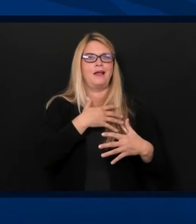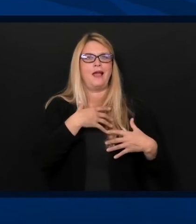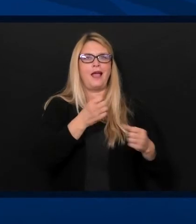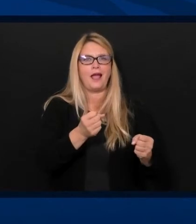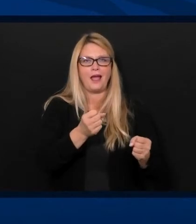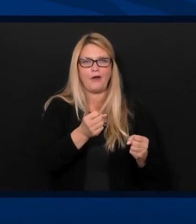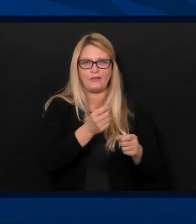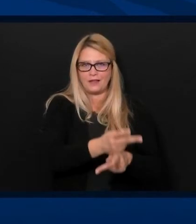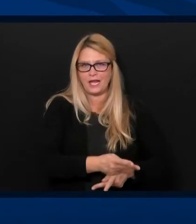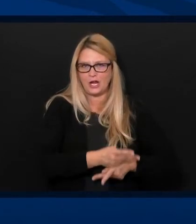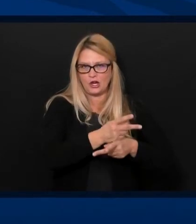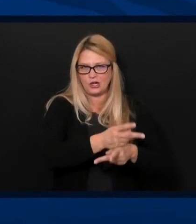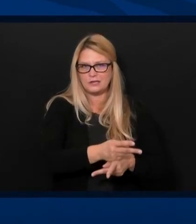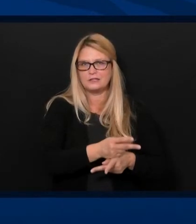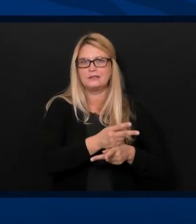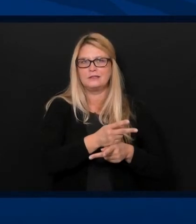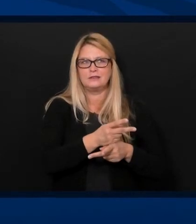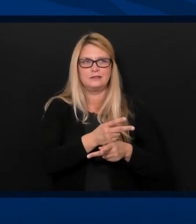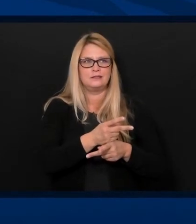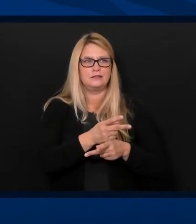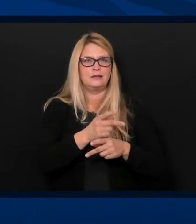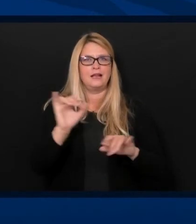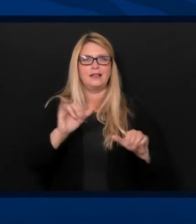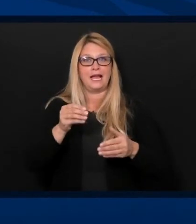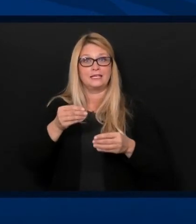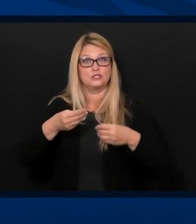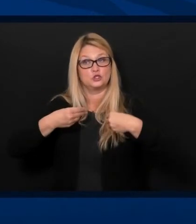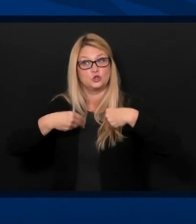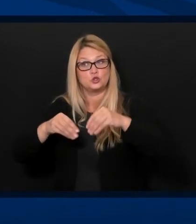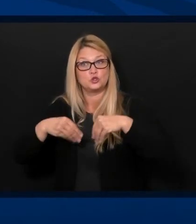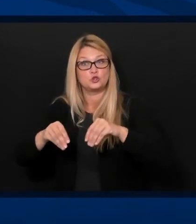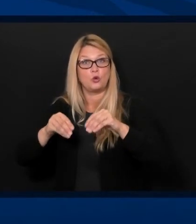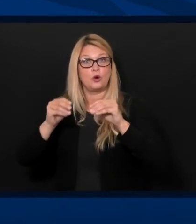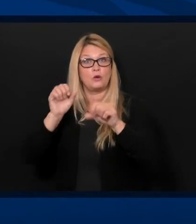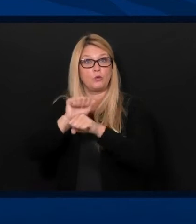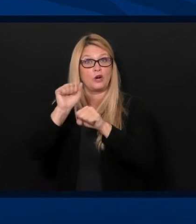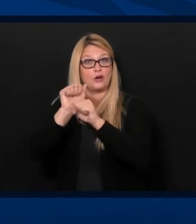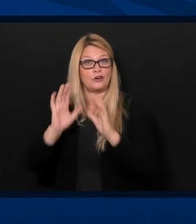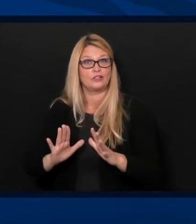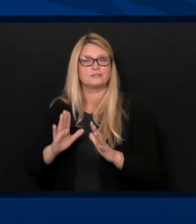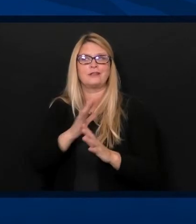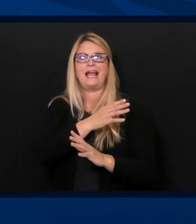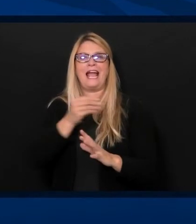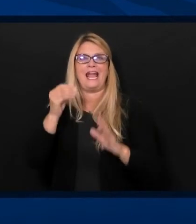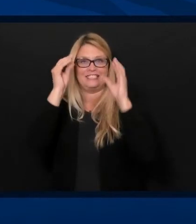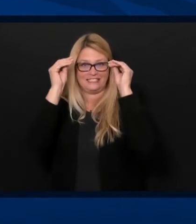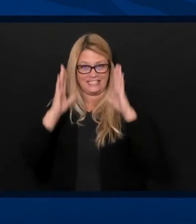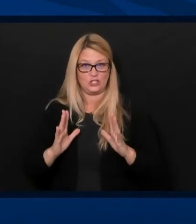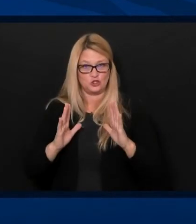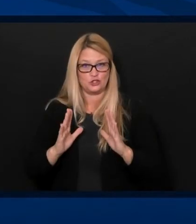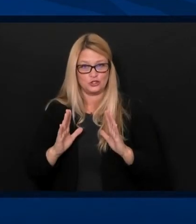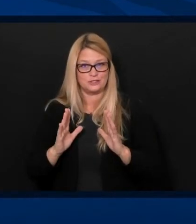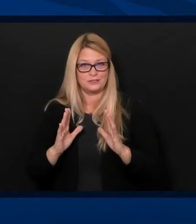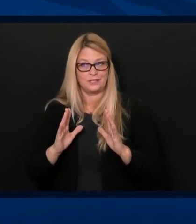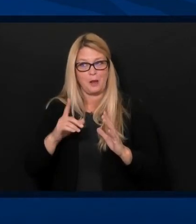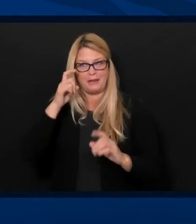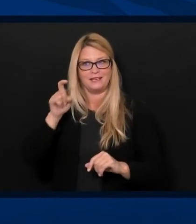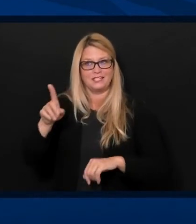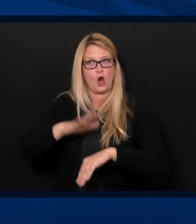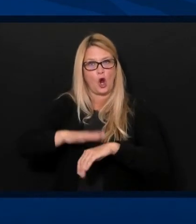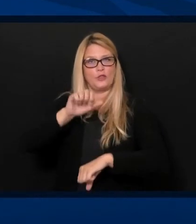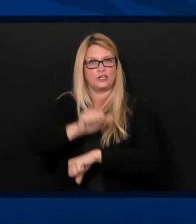classes like retail workers and teachers specifically, because they have to be on the job working, those